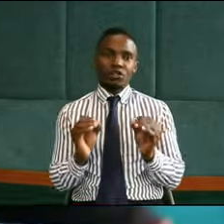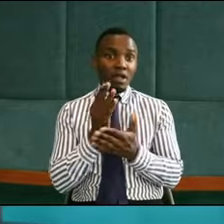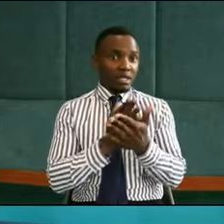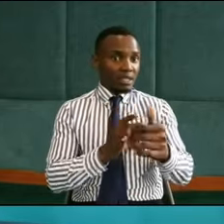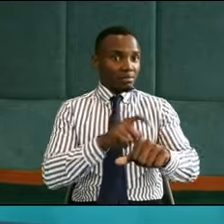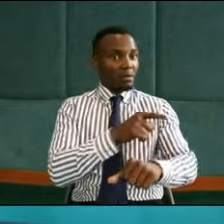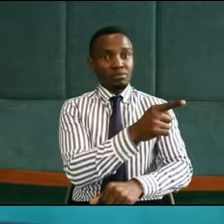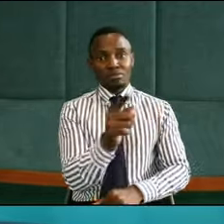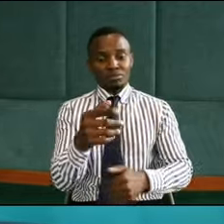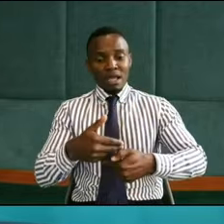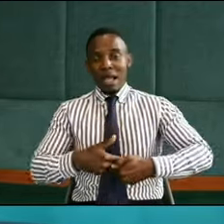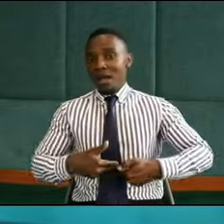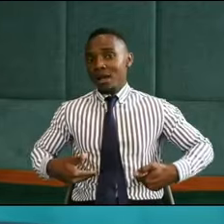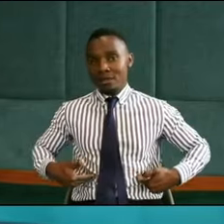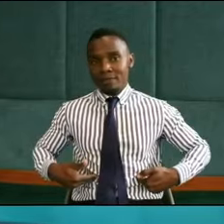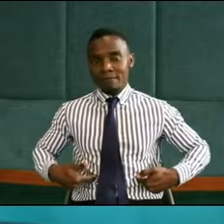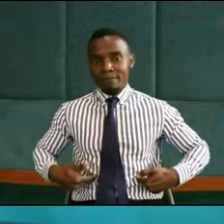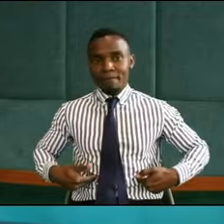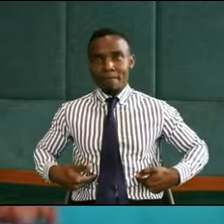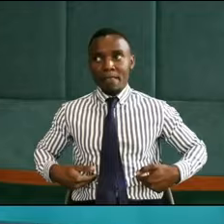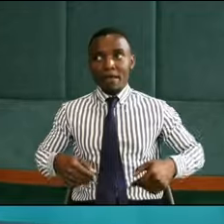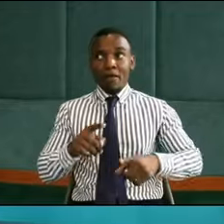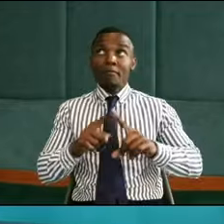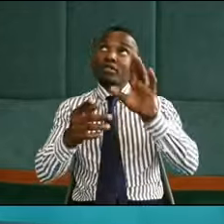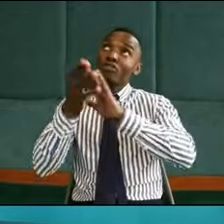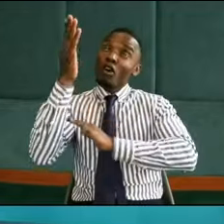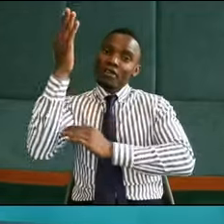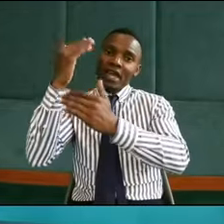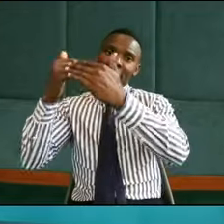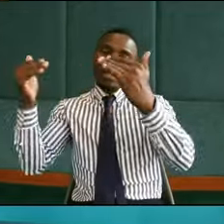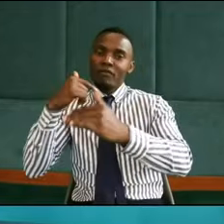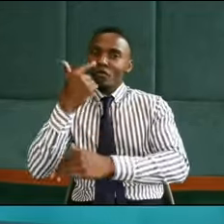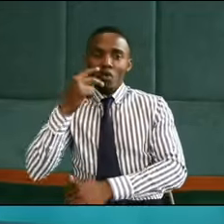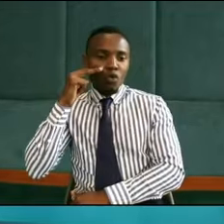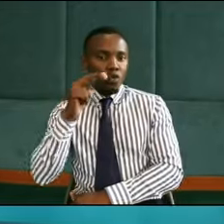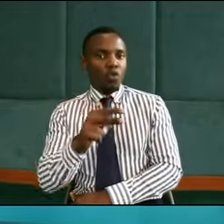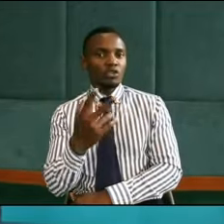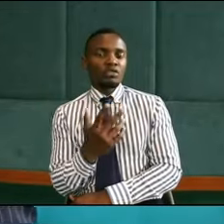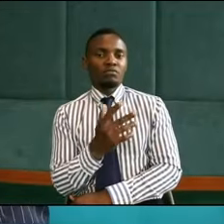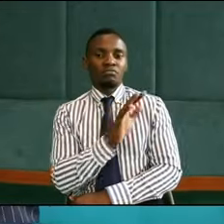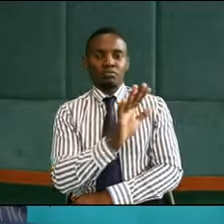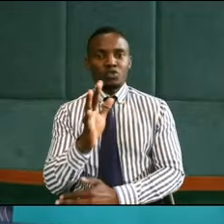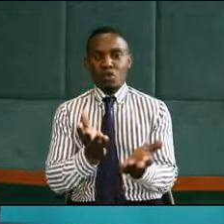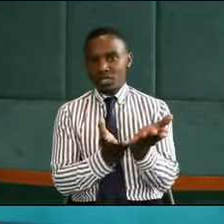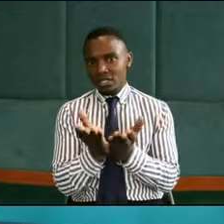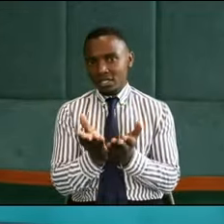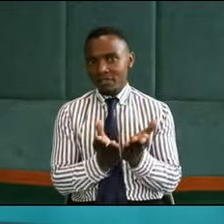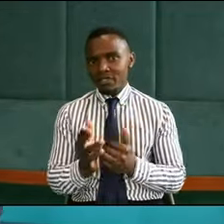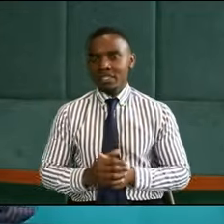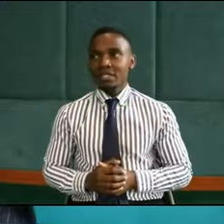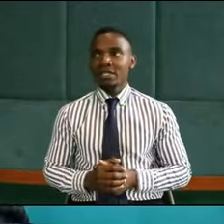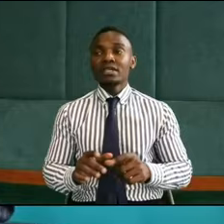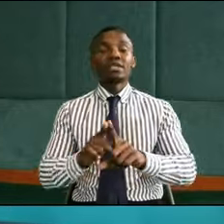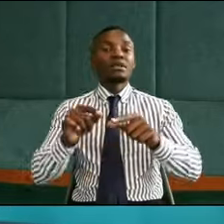Sometimes you are hungry. But there is a God in heaven who watches over your services to God. And that's the reason why the Bible